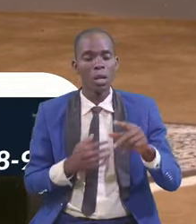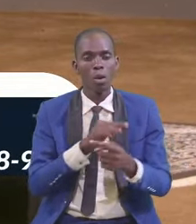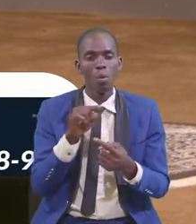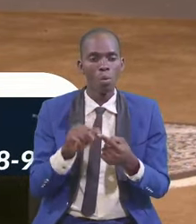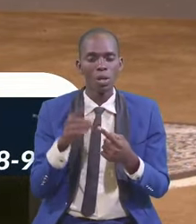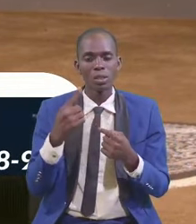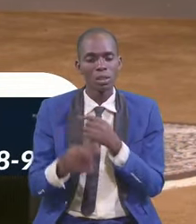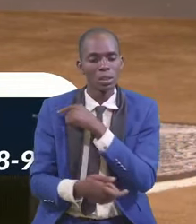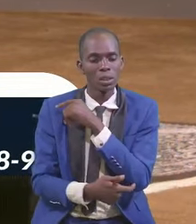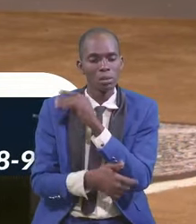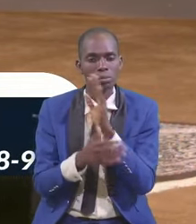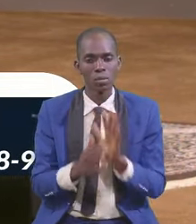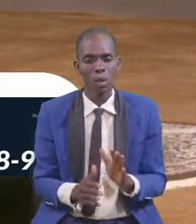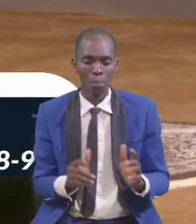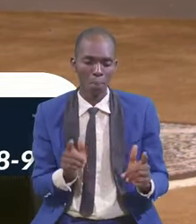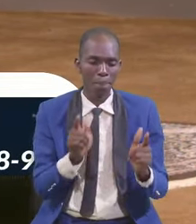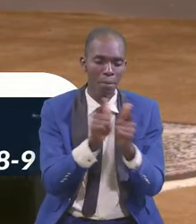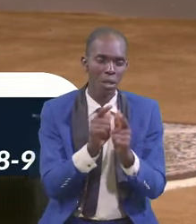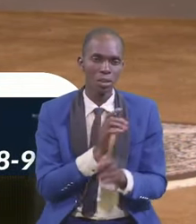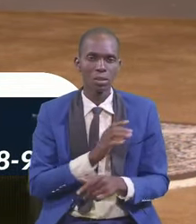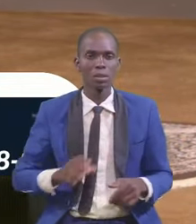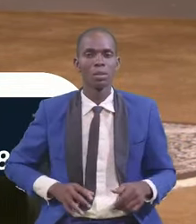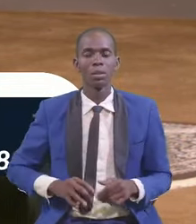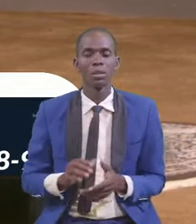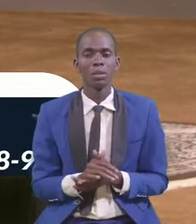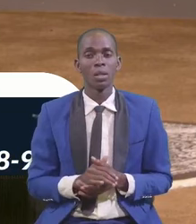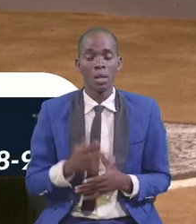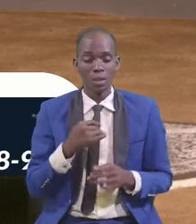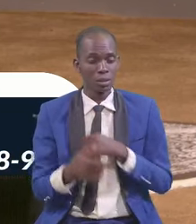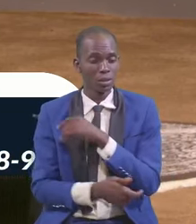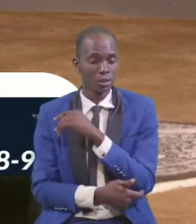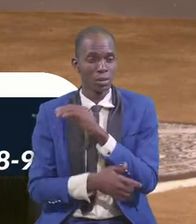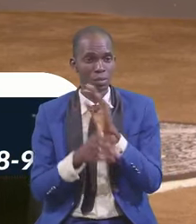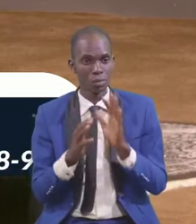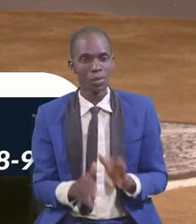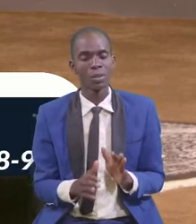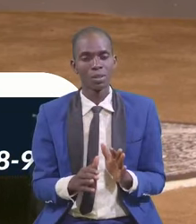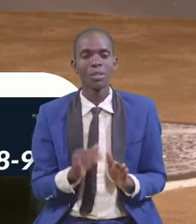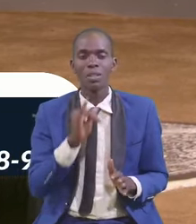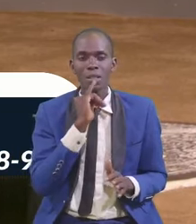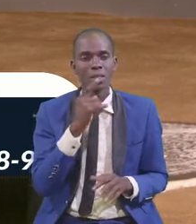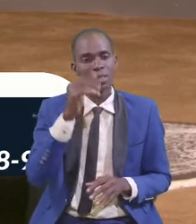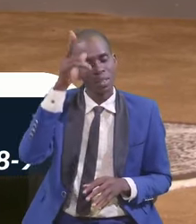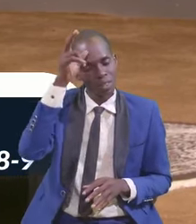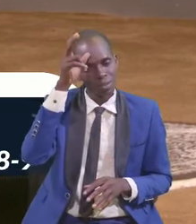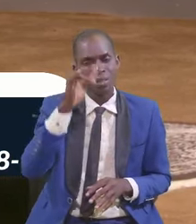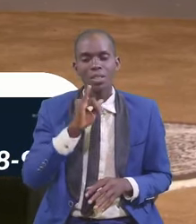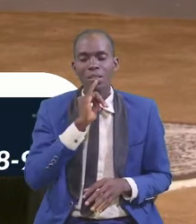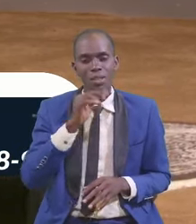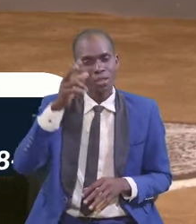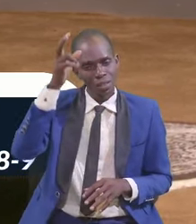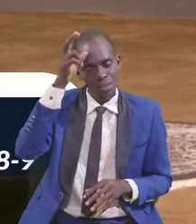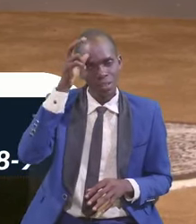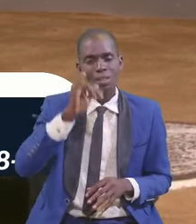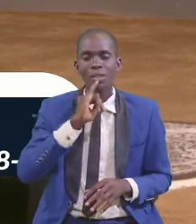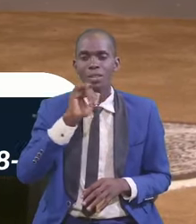tempter came to him he calls him by the right title the tempter is the devil is Satan is